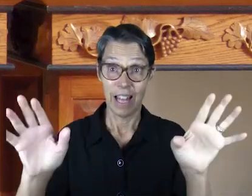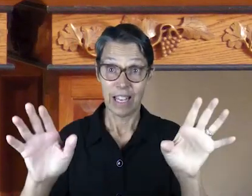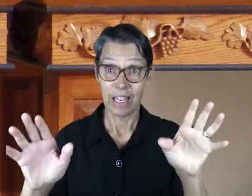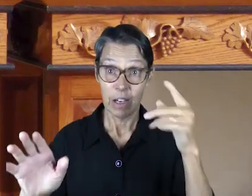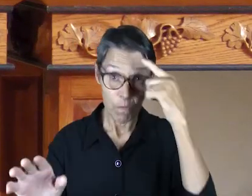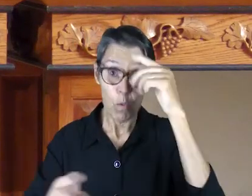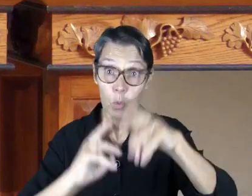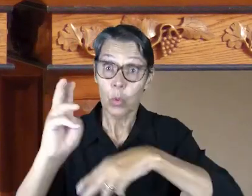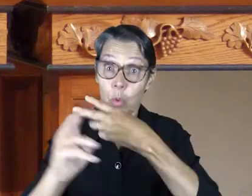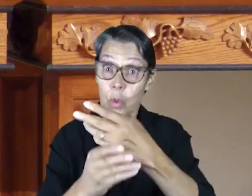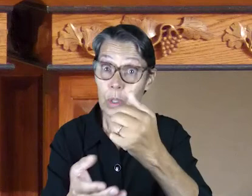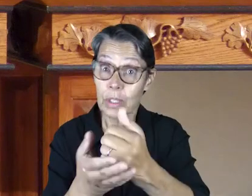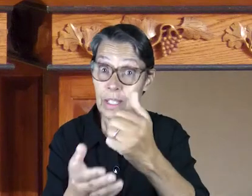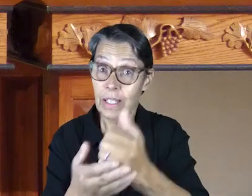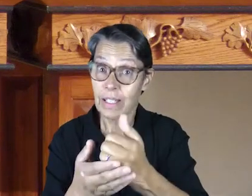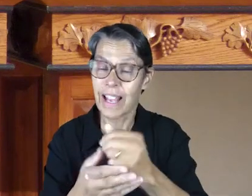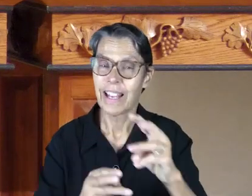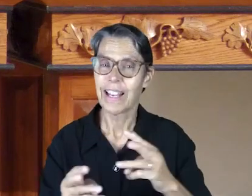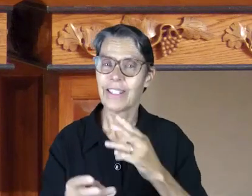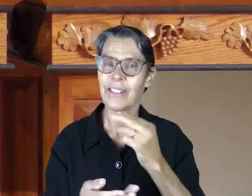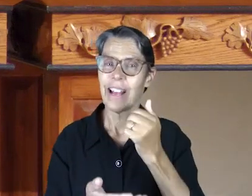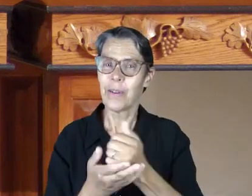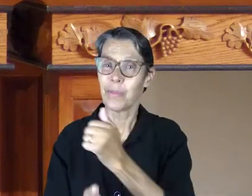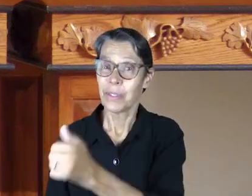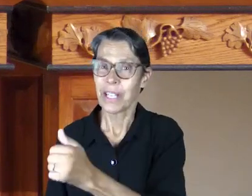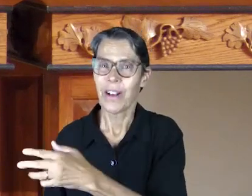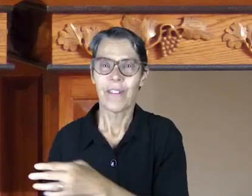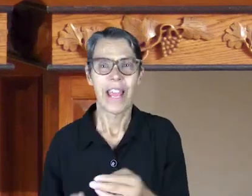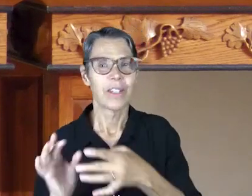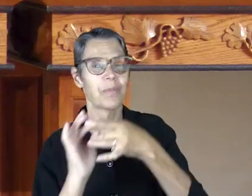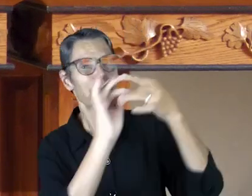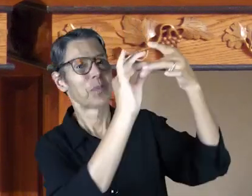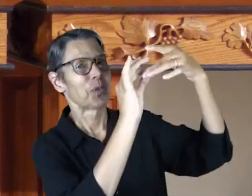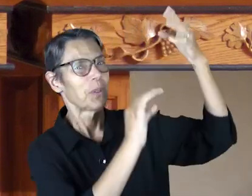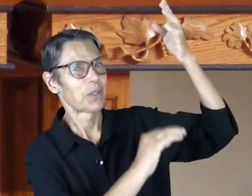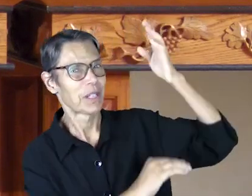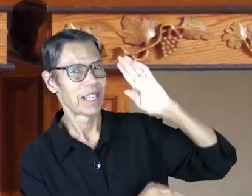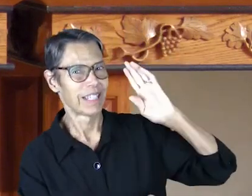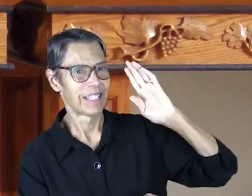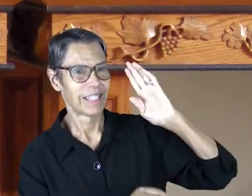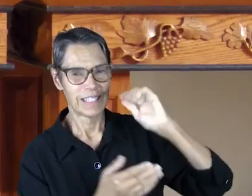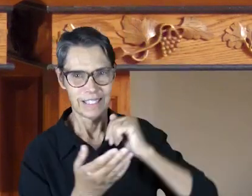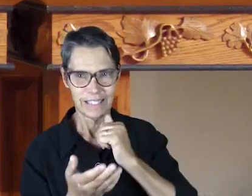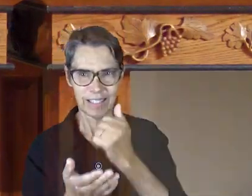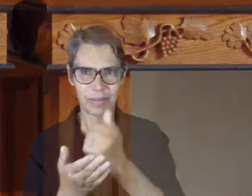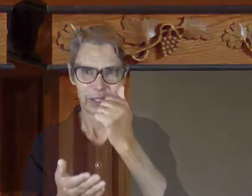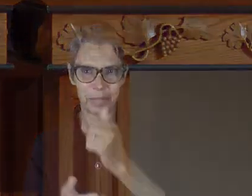sake, and for God's sake. Amen.